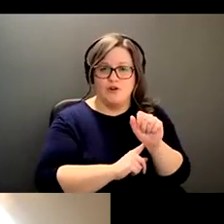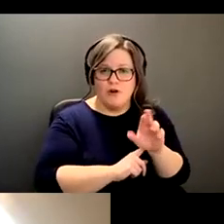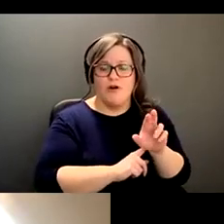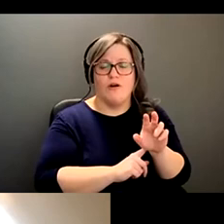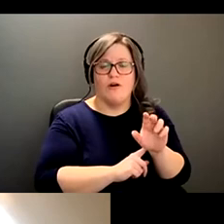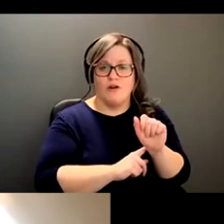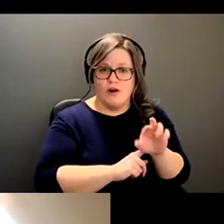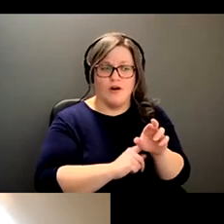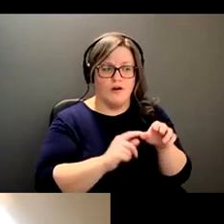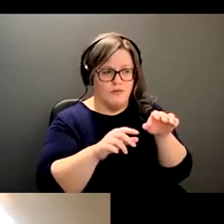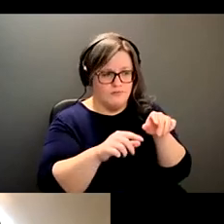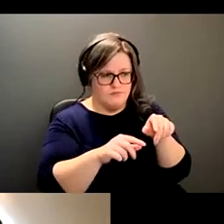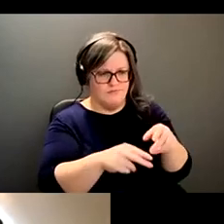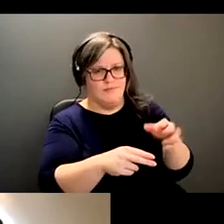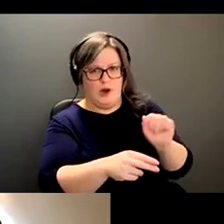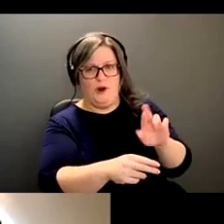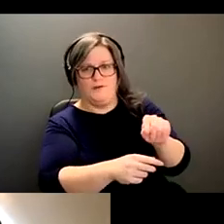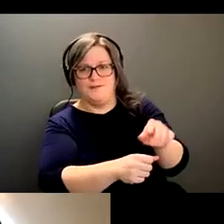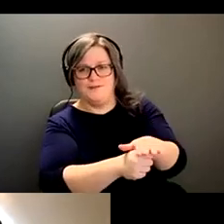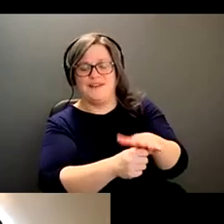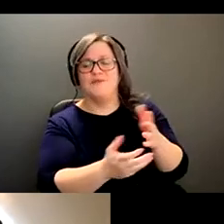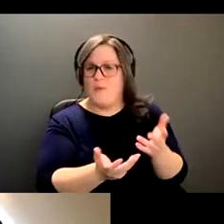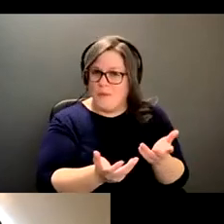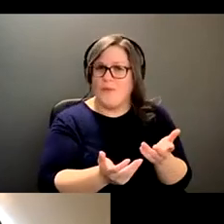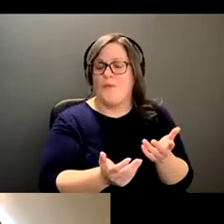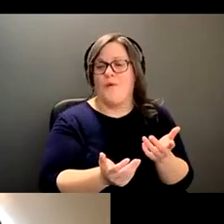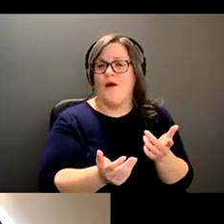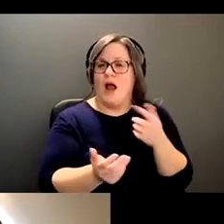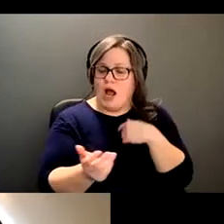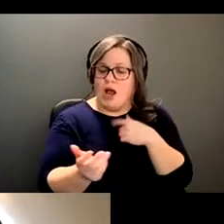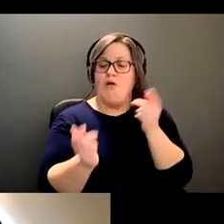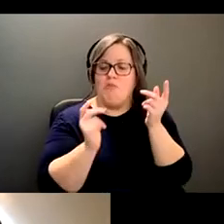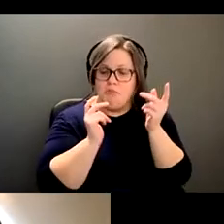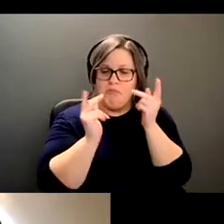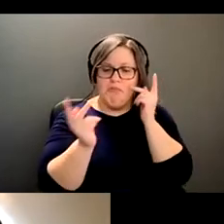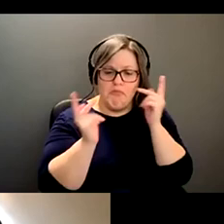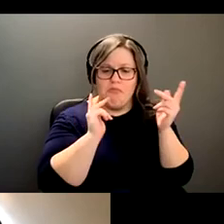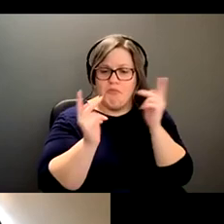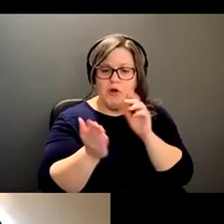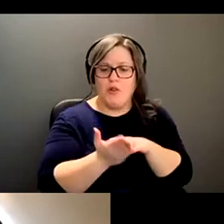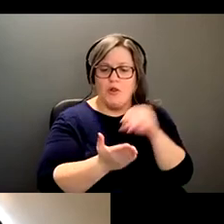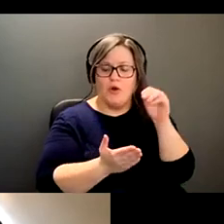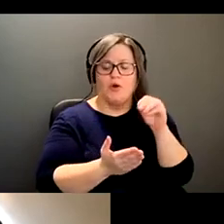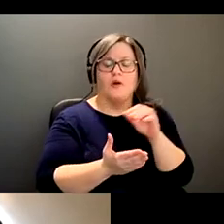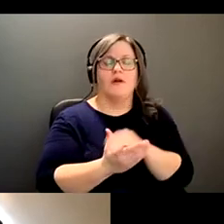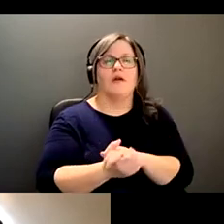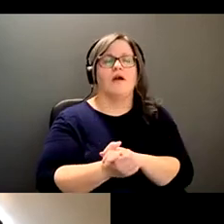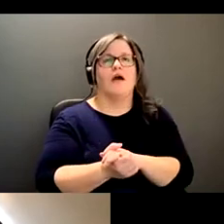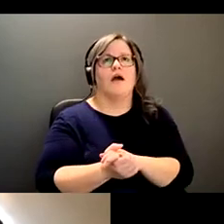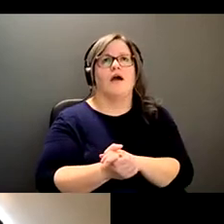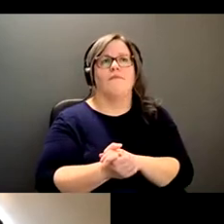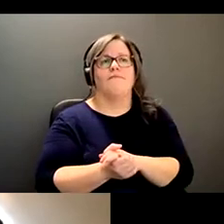like in what I've kind of been learning about artists and spaces, it's not a matter of like